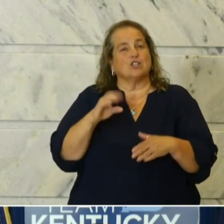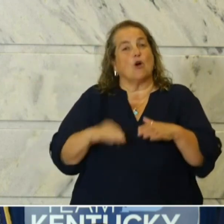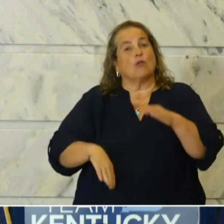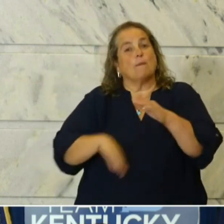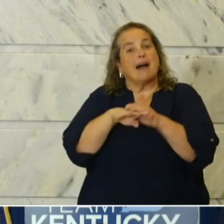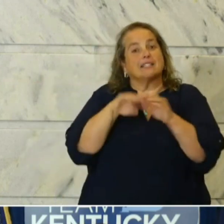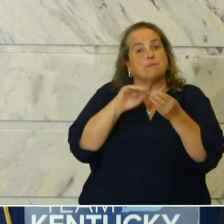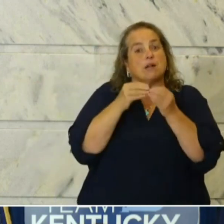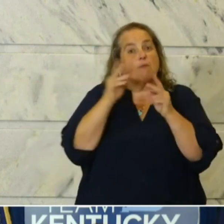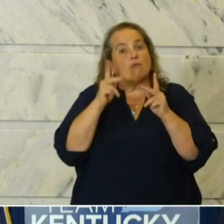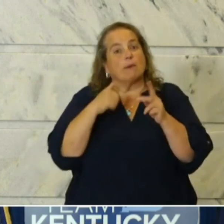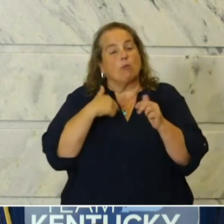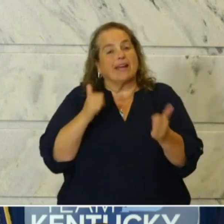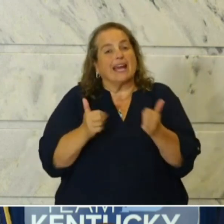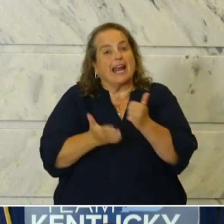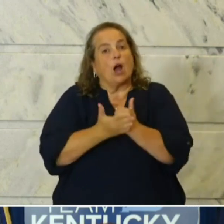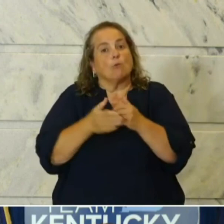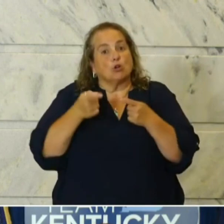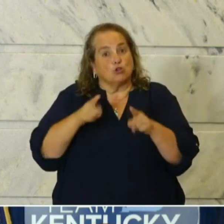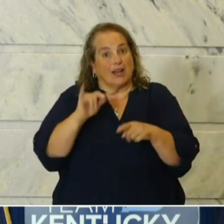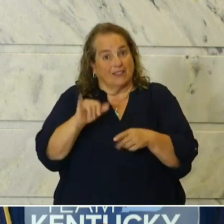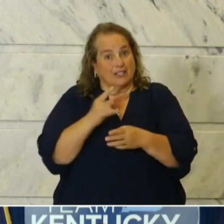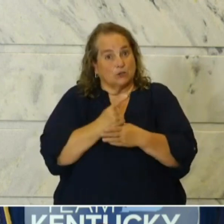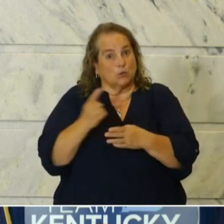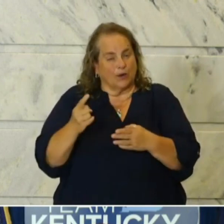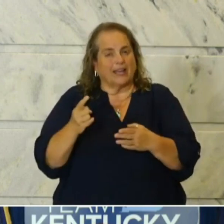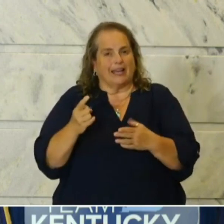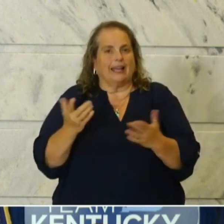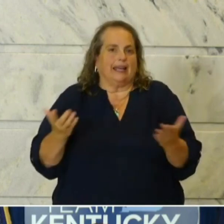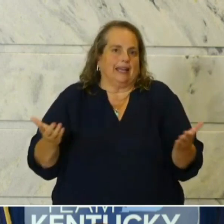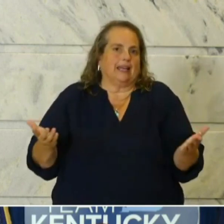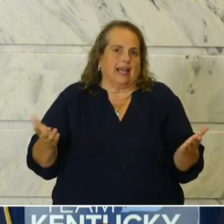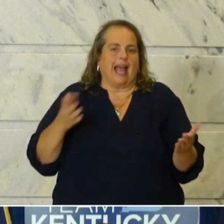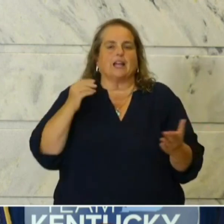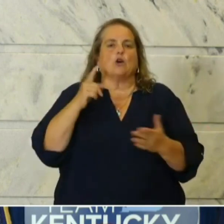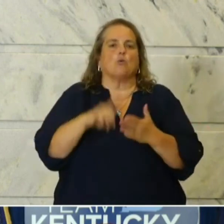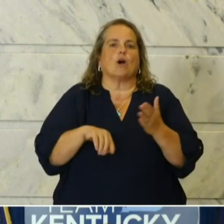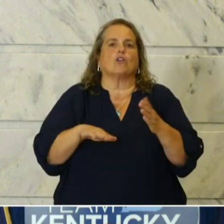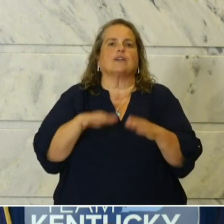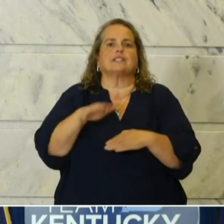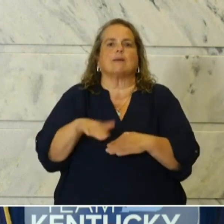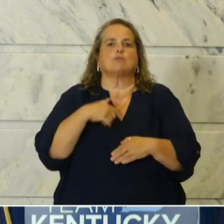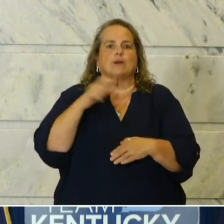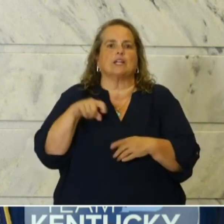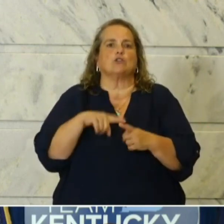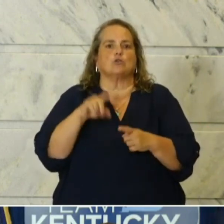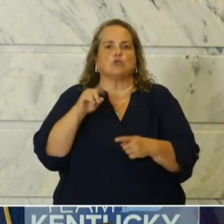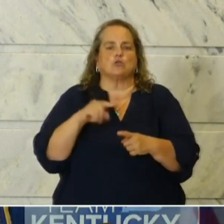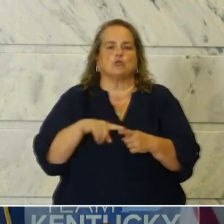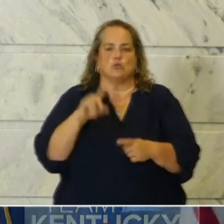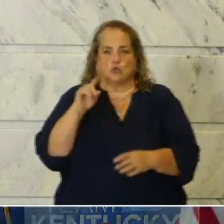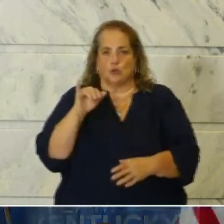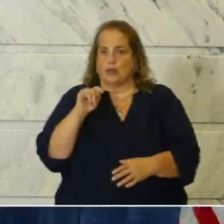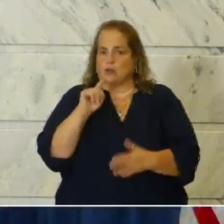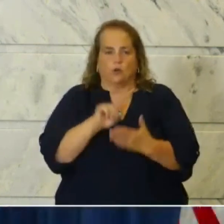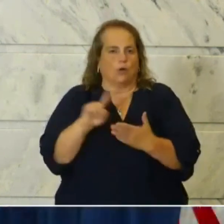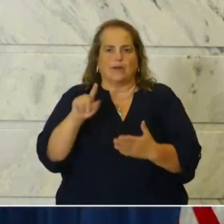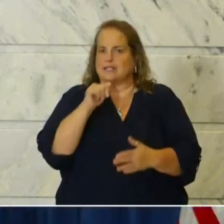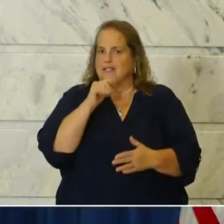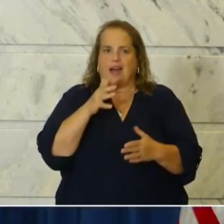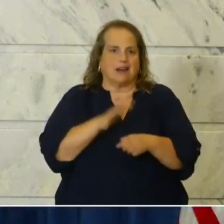can help during this week, and what are the steps to take to do it. No, 1 week is not enough